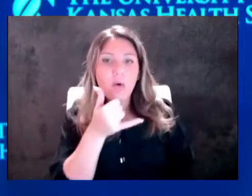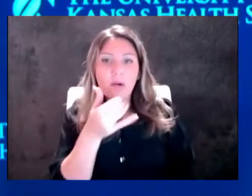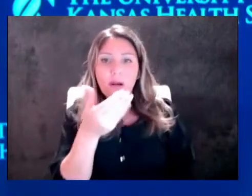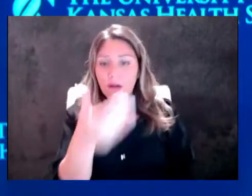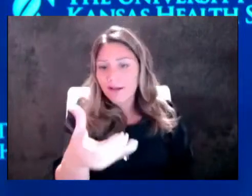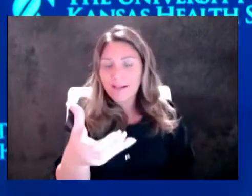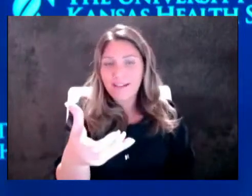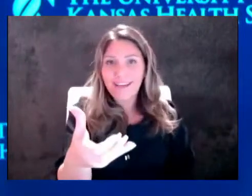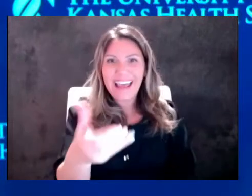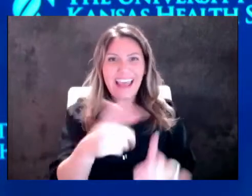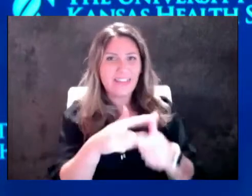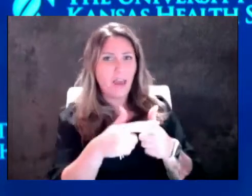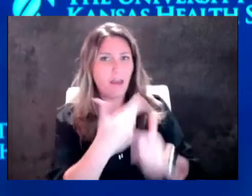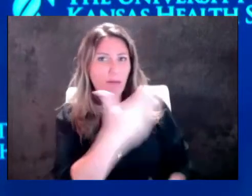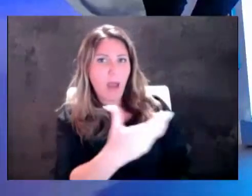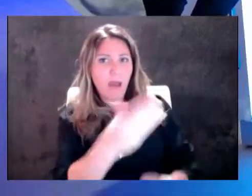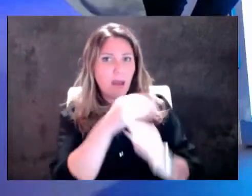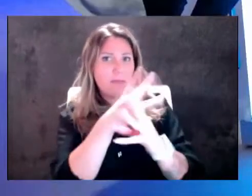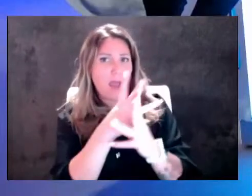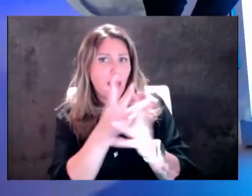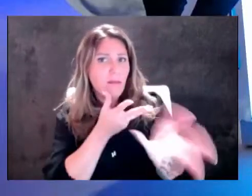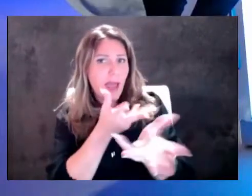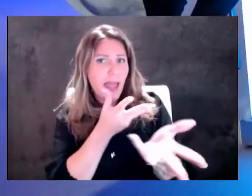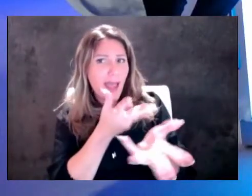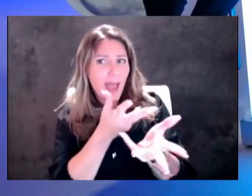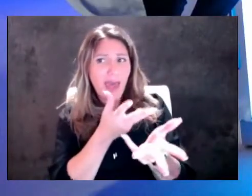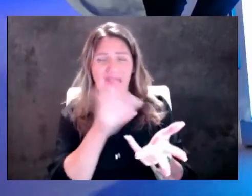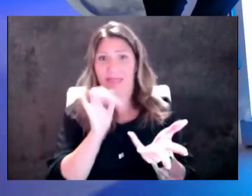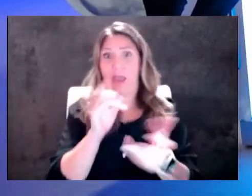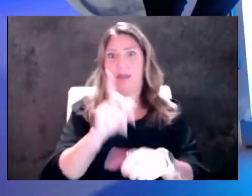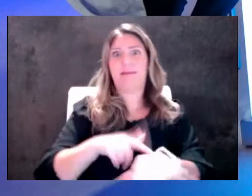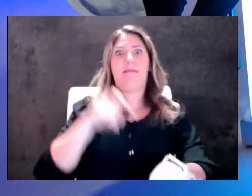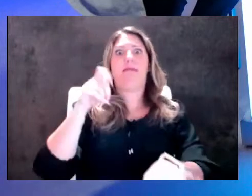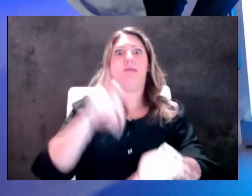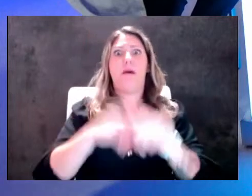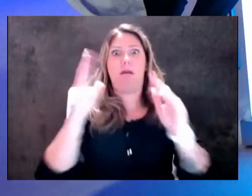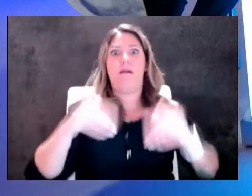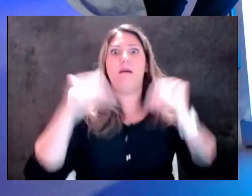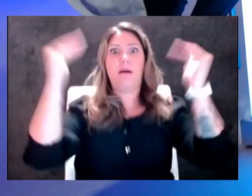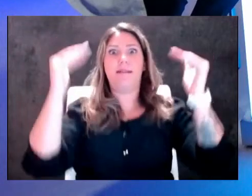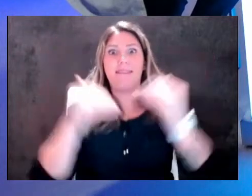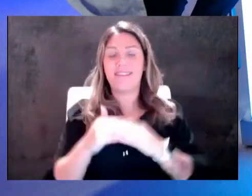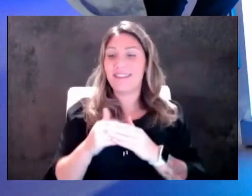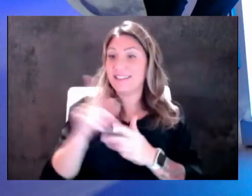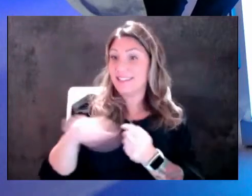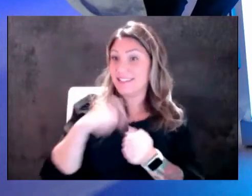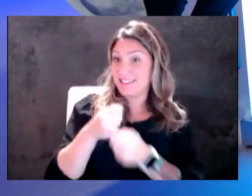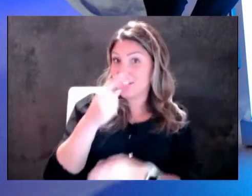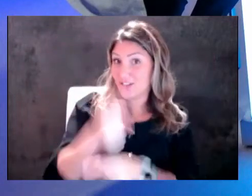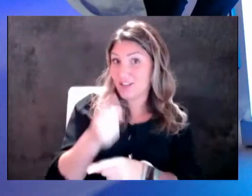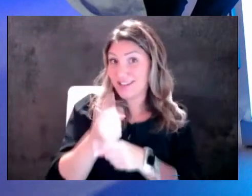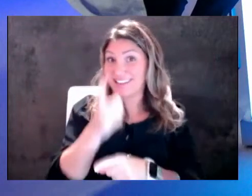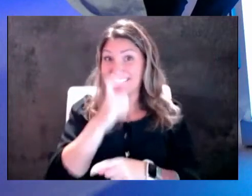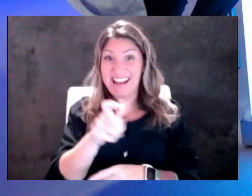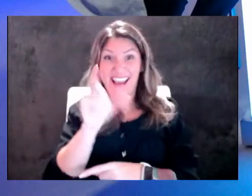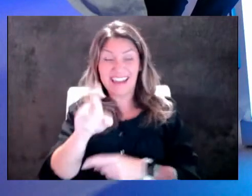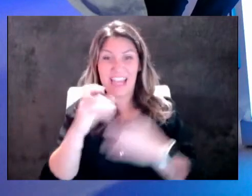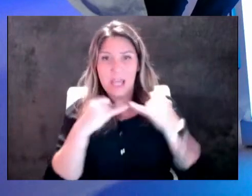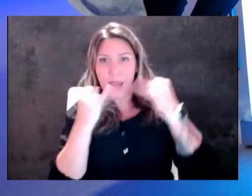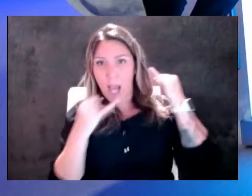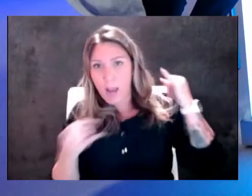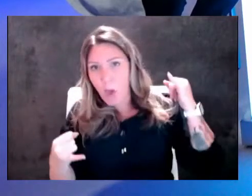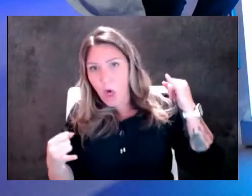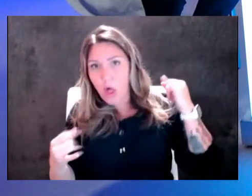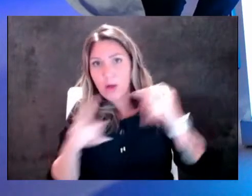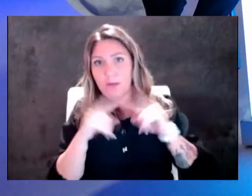Jason, that's come a long way on the backside there. Yeah, it's phenomenal. You're exactly right. Not only do we not need cables, but we don't need restrictions currently